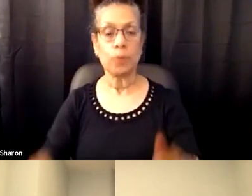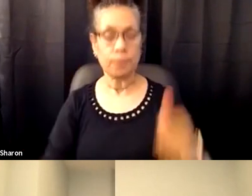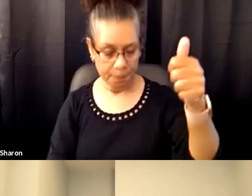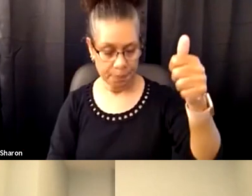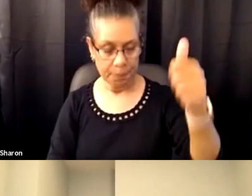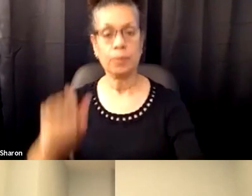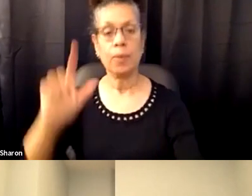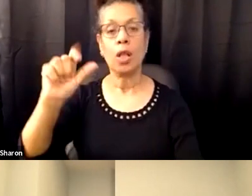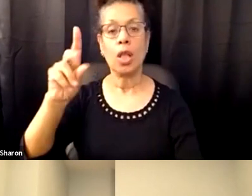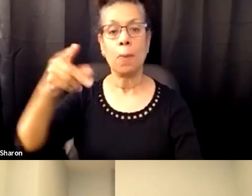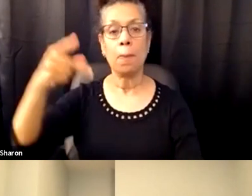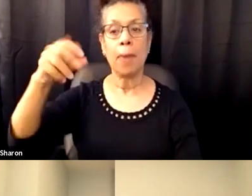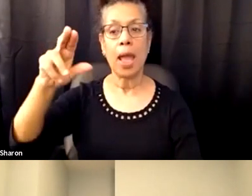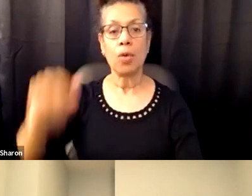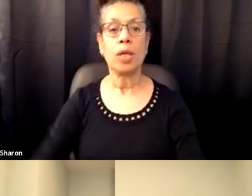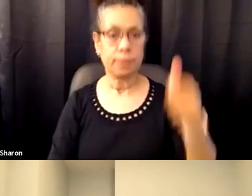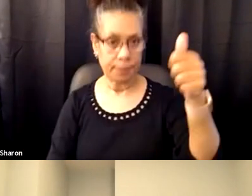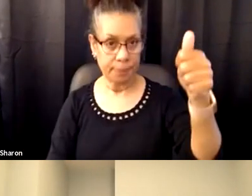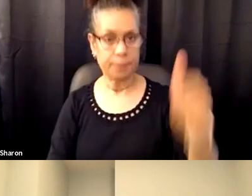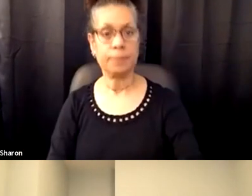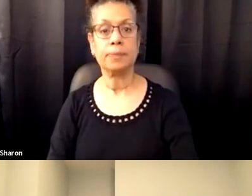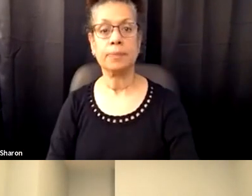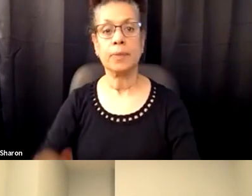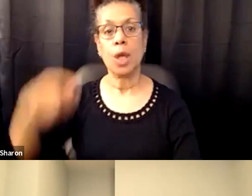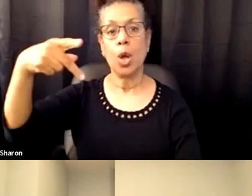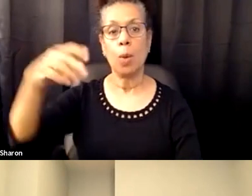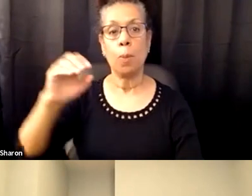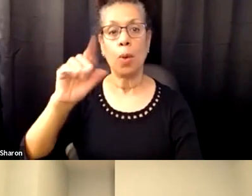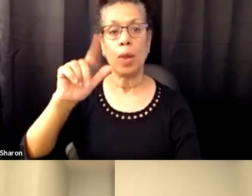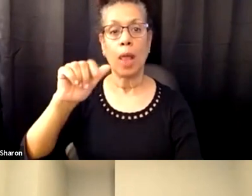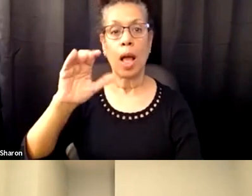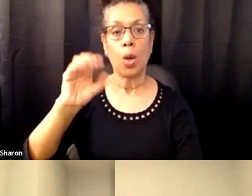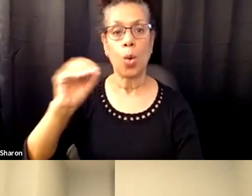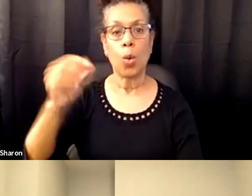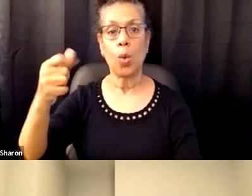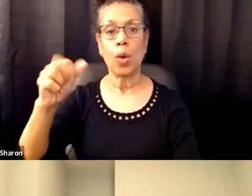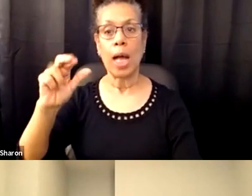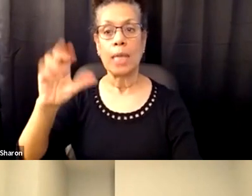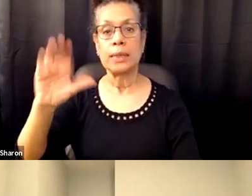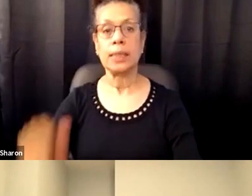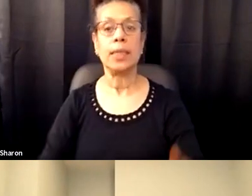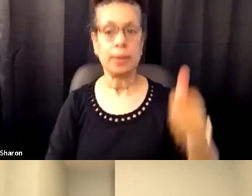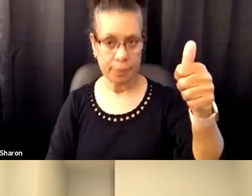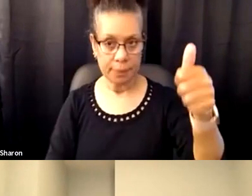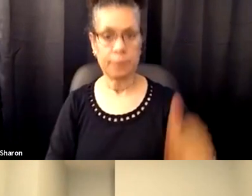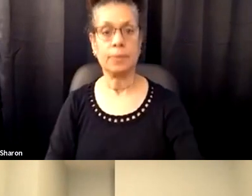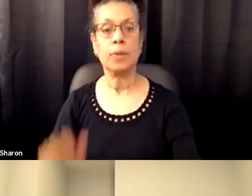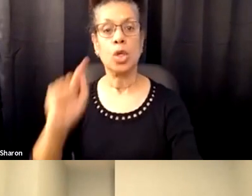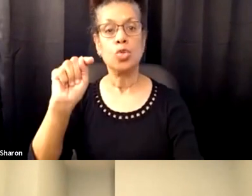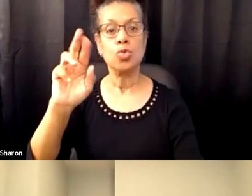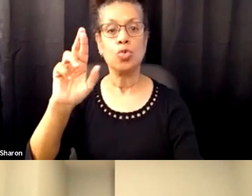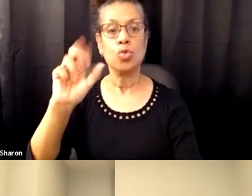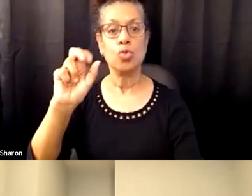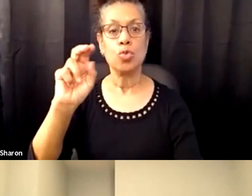lopera yes ms polanco garcia yes mr tran